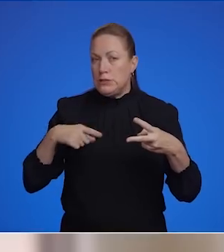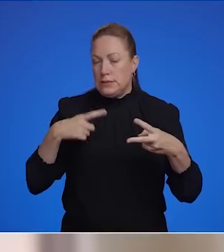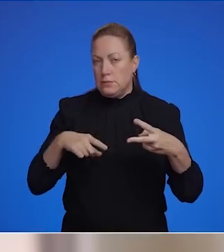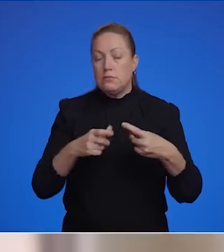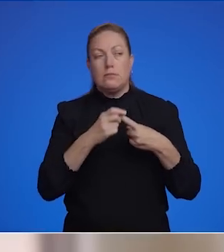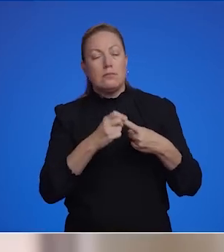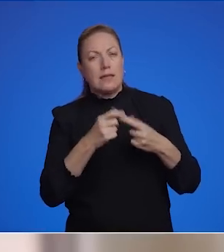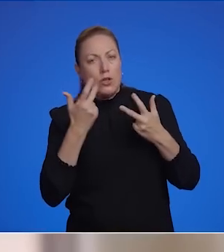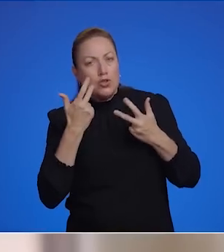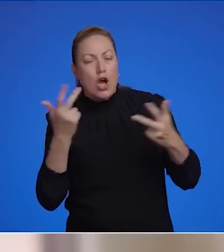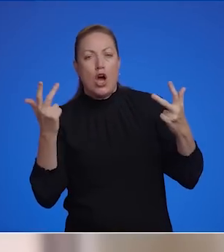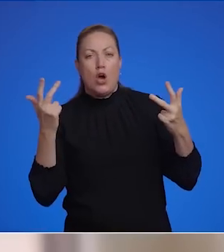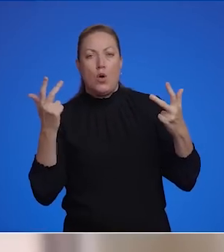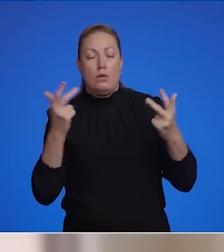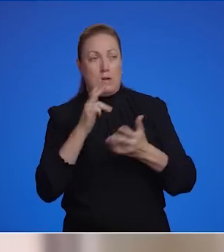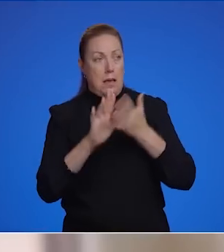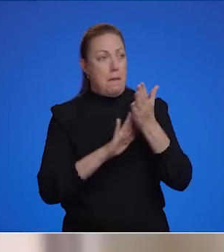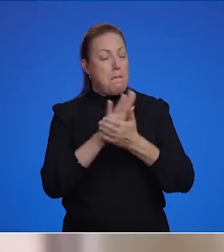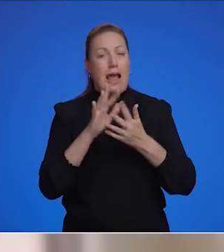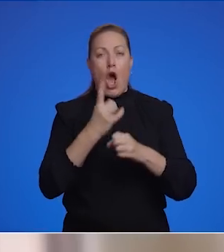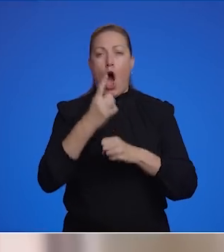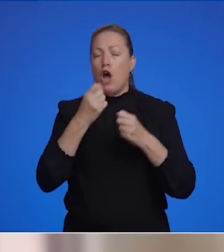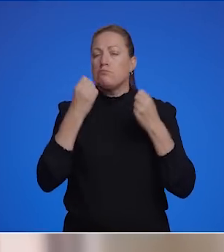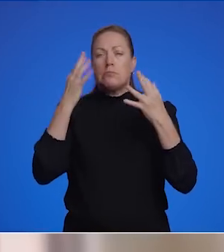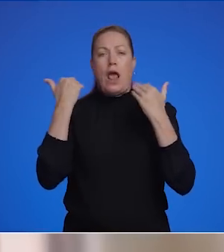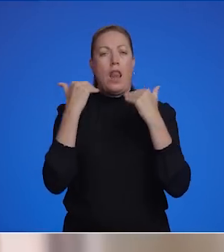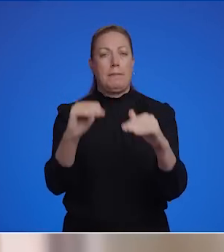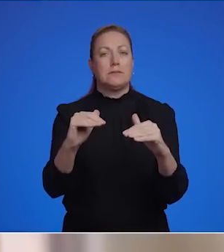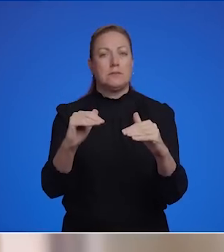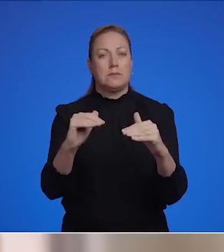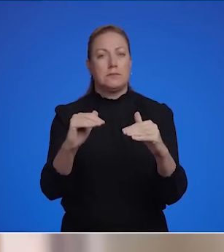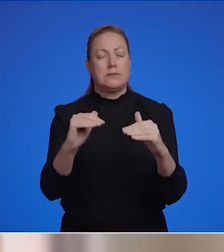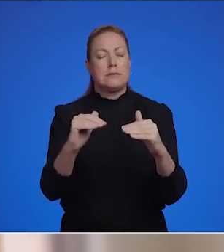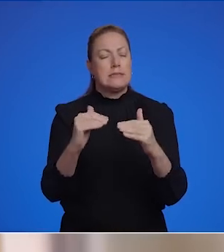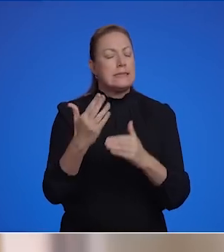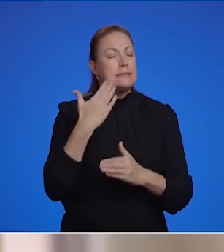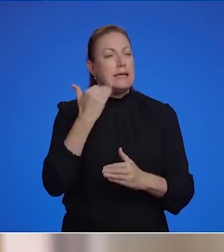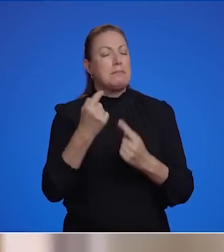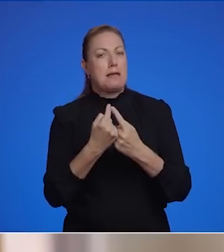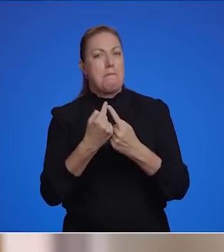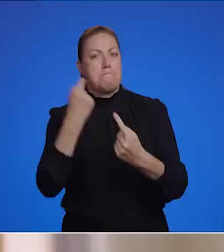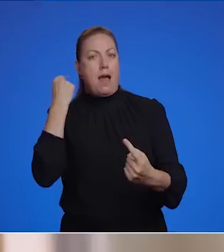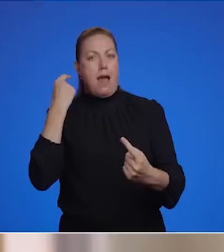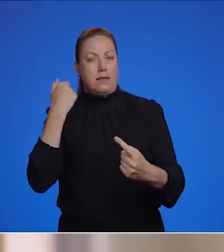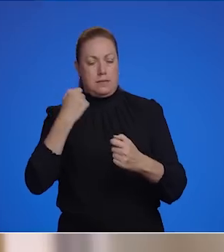In the first place, it demonstrates the boundless limits of God's mercy. It does not matter what any of us have